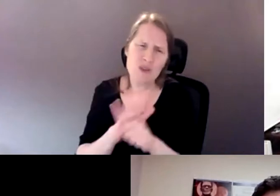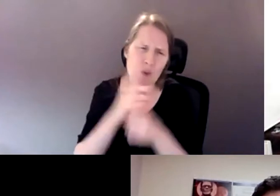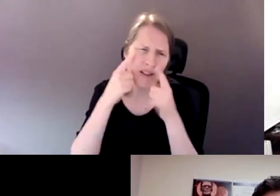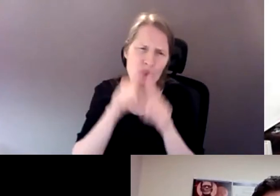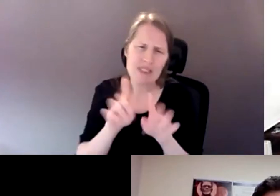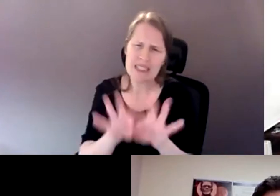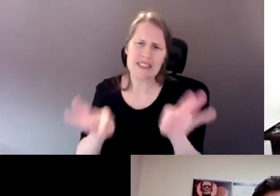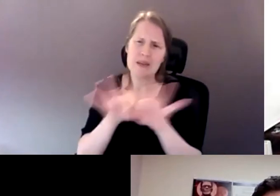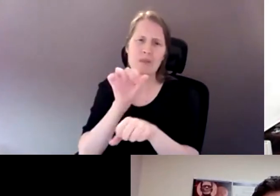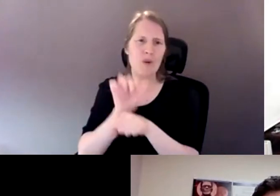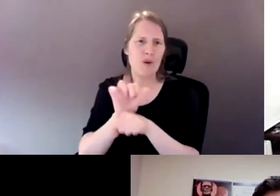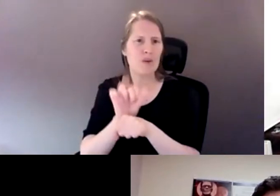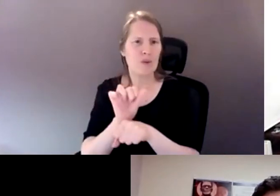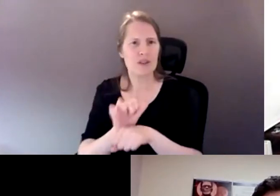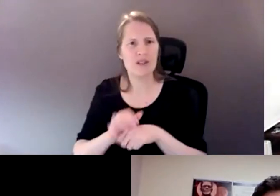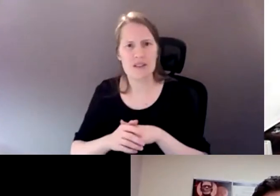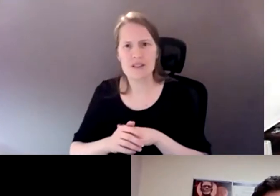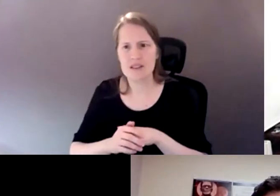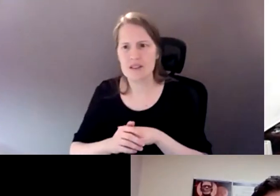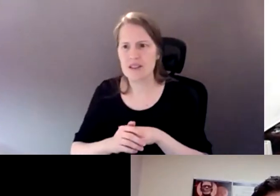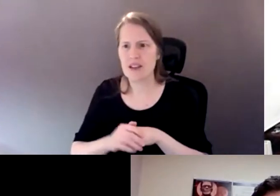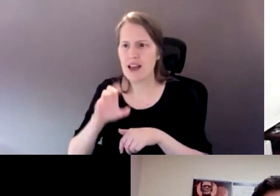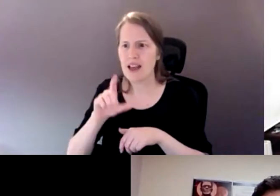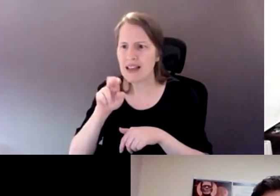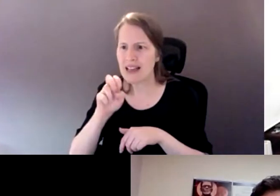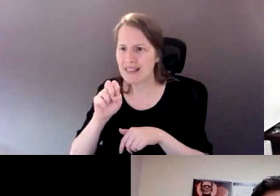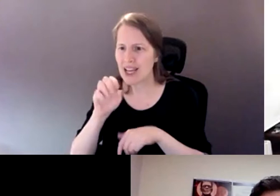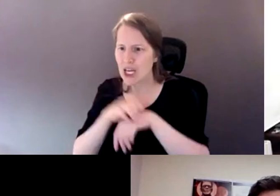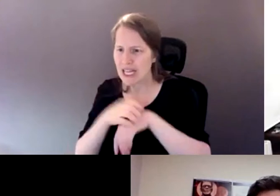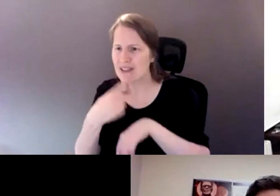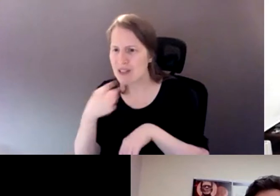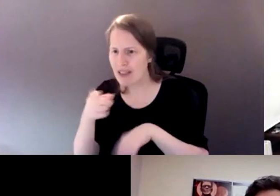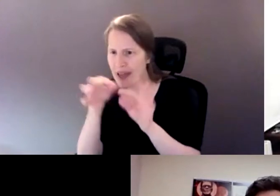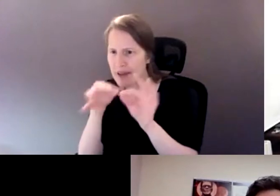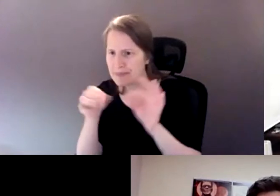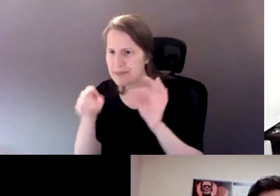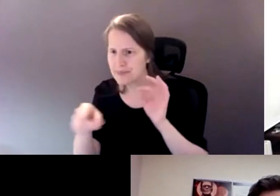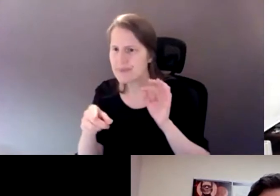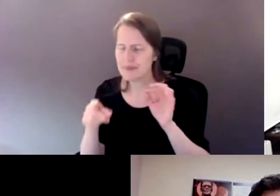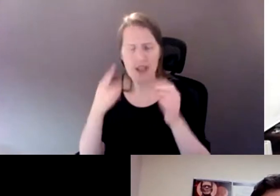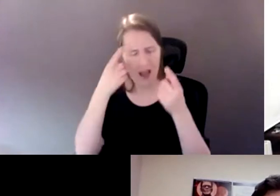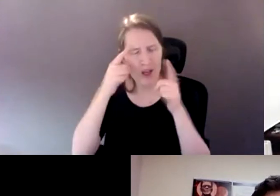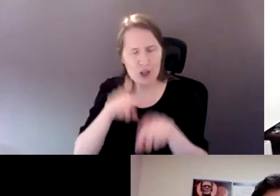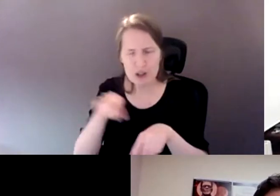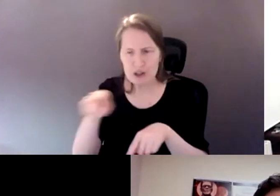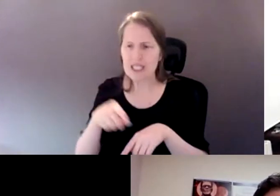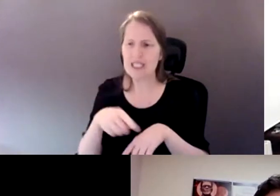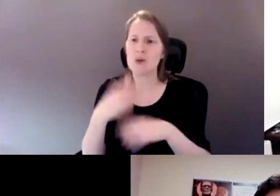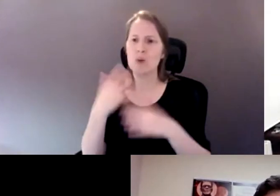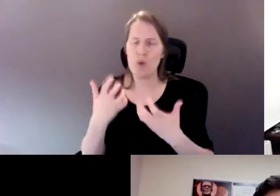necessary. And I think Claire English says that, right? In the chat. Totally agree is necessary of trying to